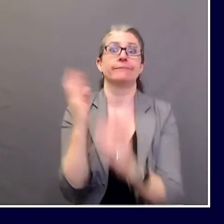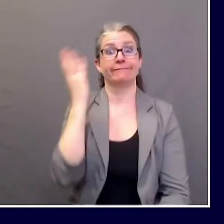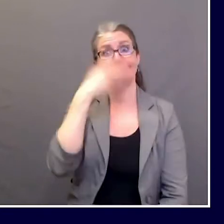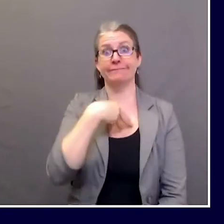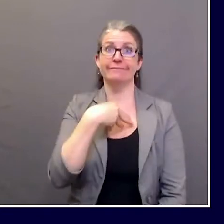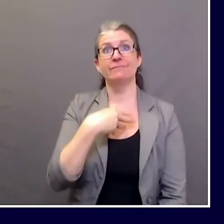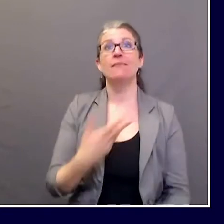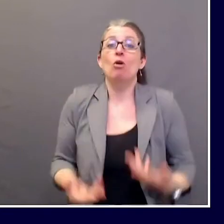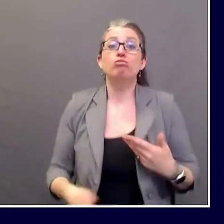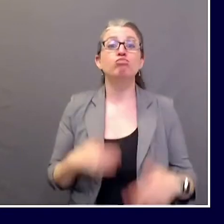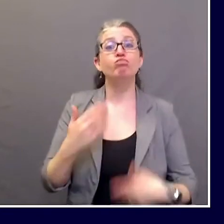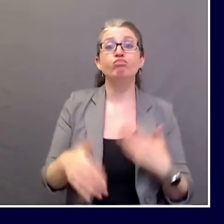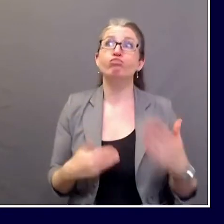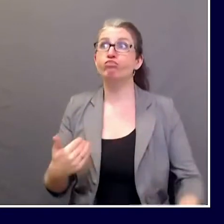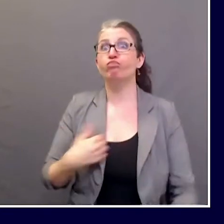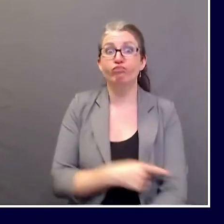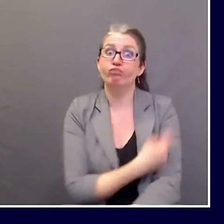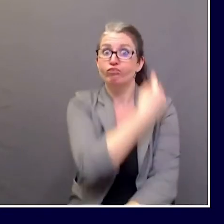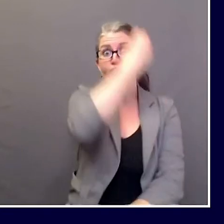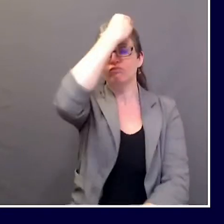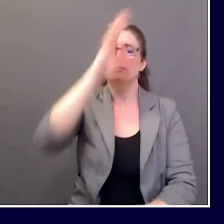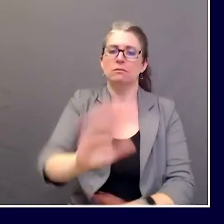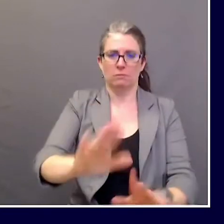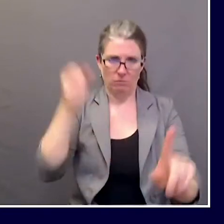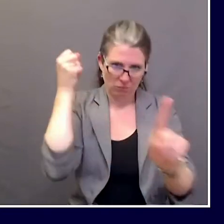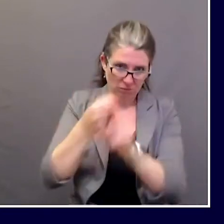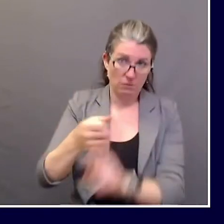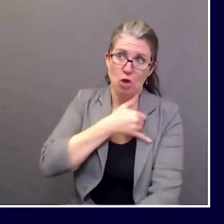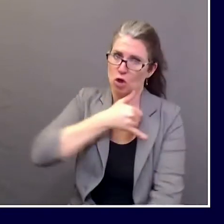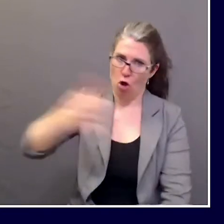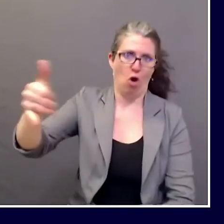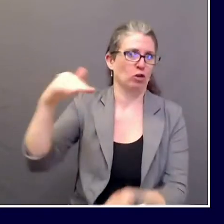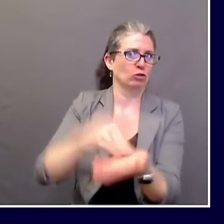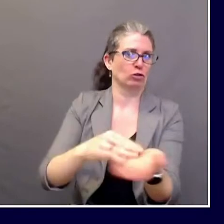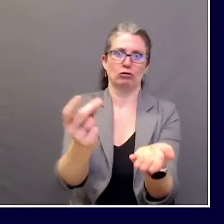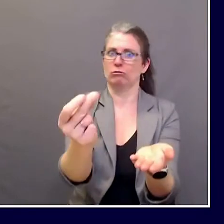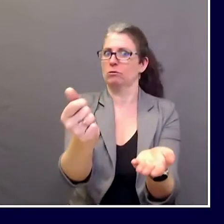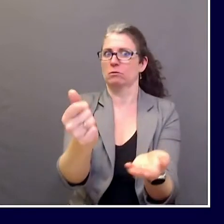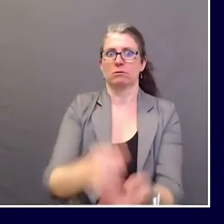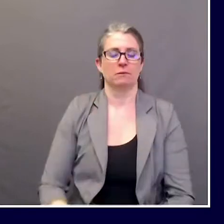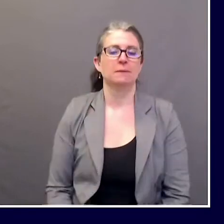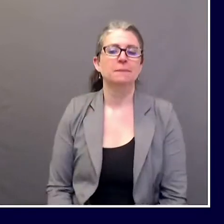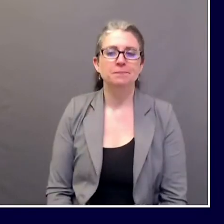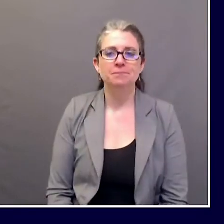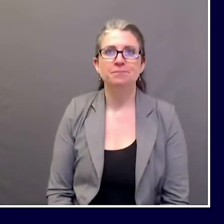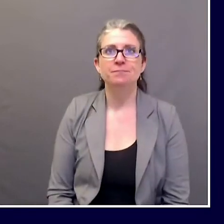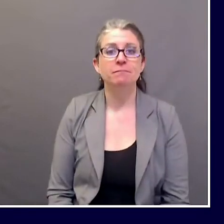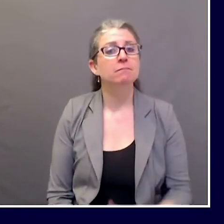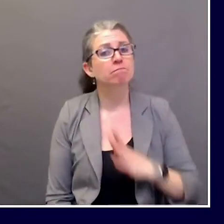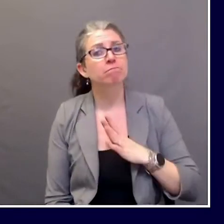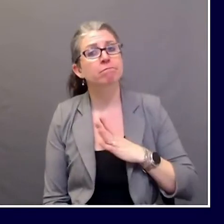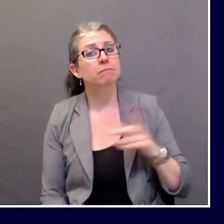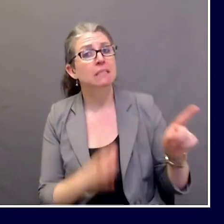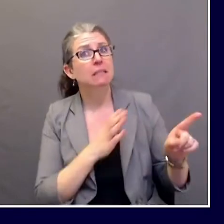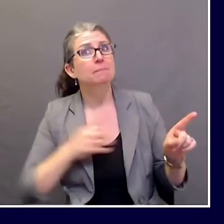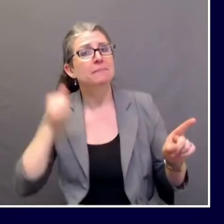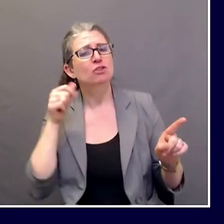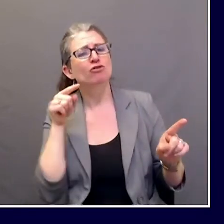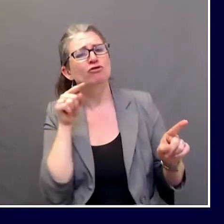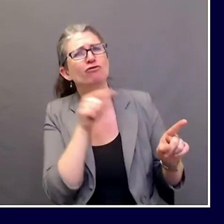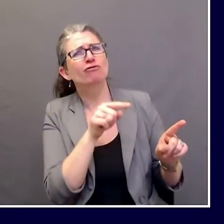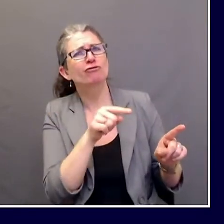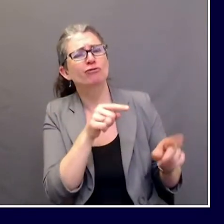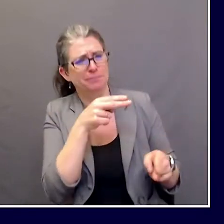a slowdown of the rollout. Do we anticipate that a lot of people who had been scheduled for J&J appointments at our